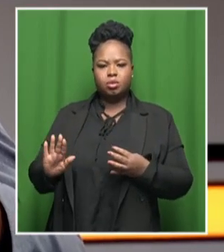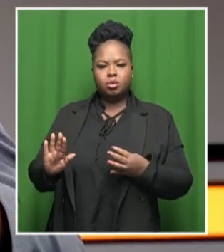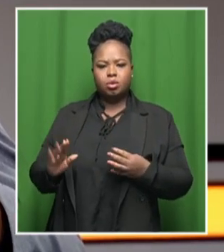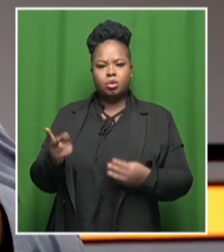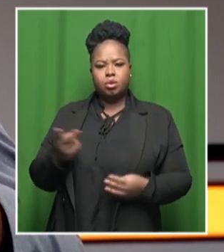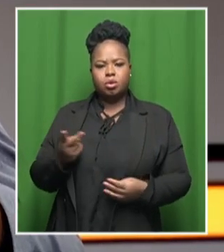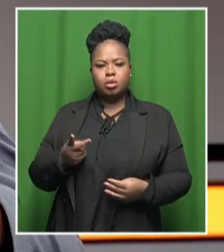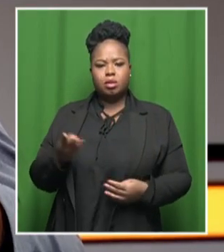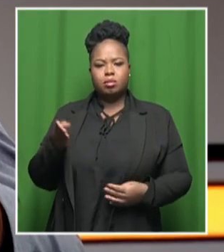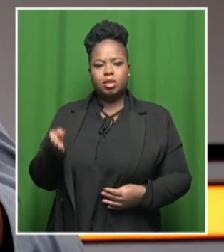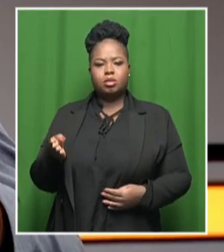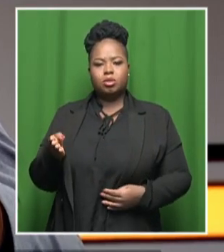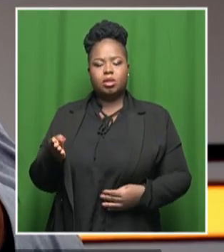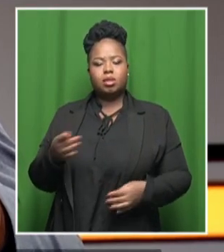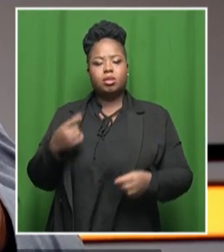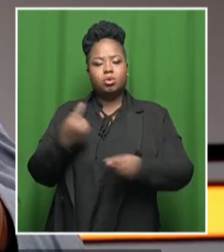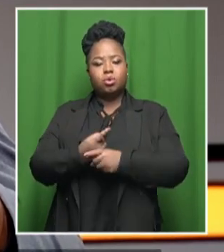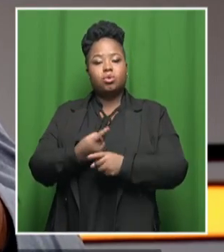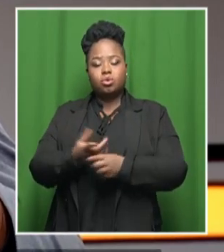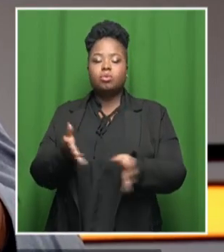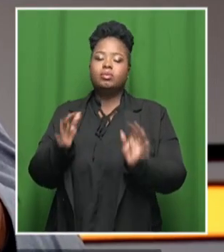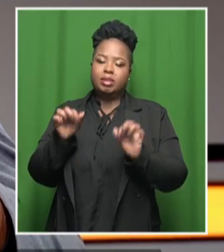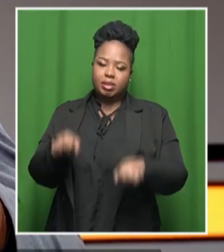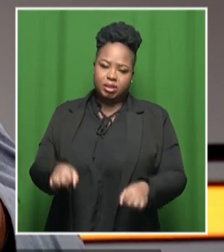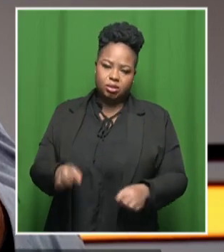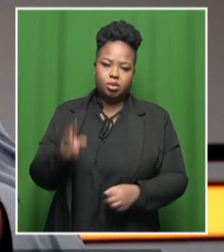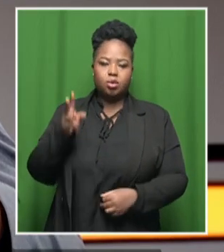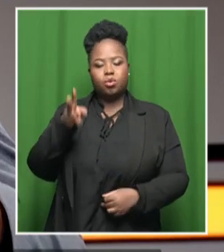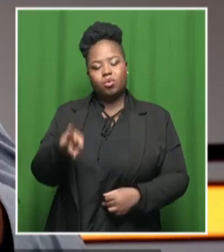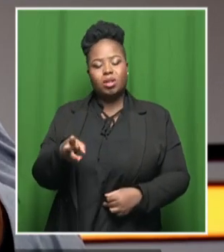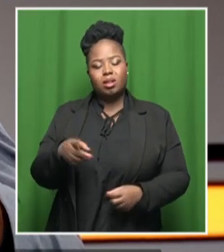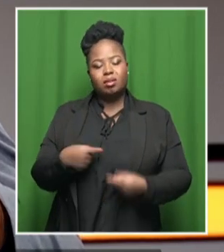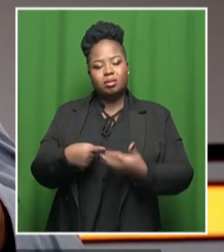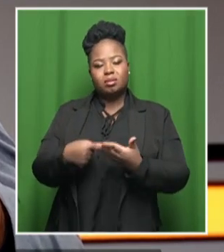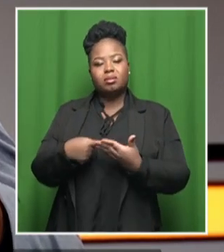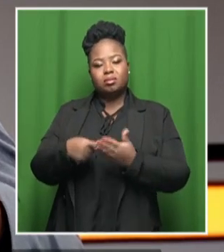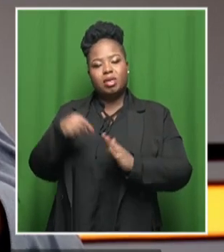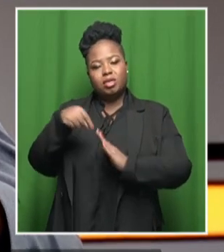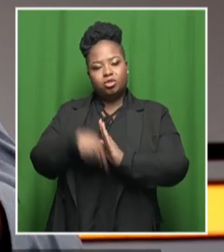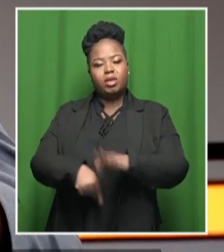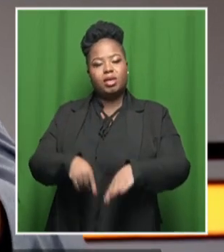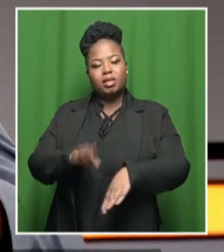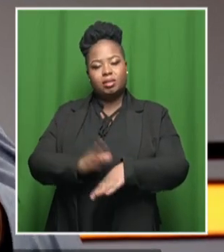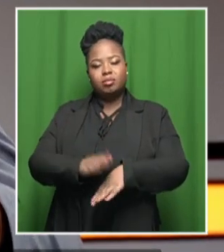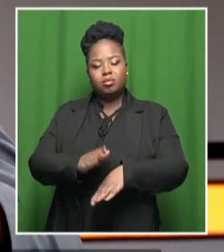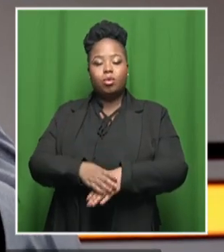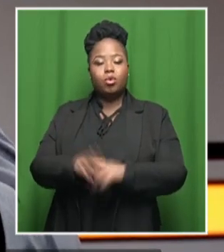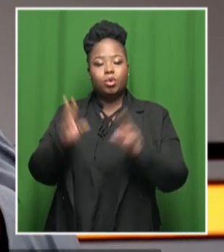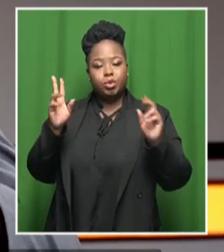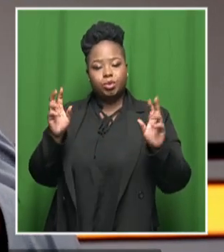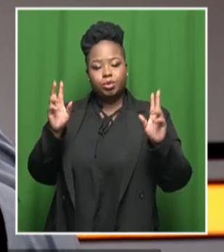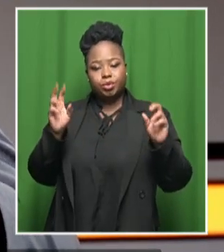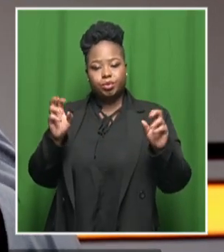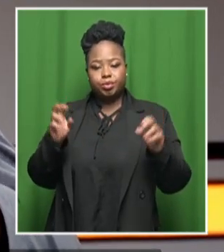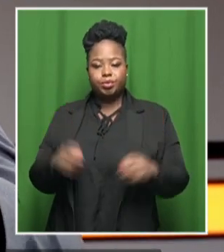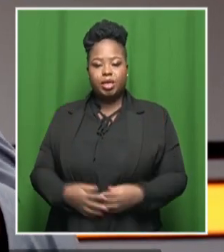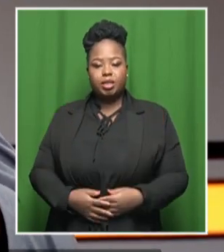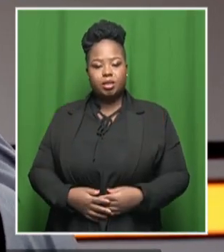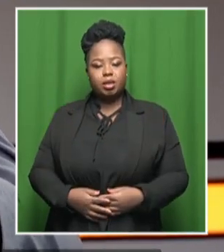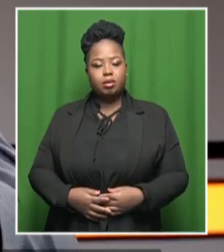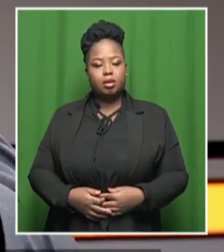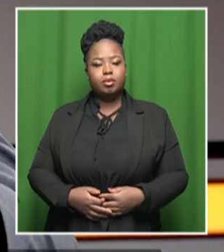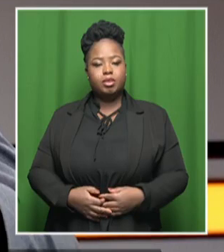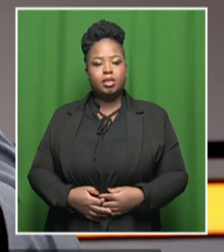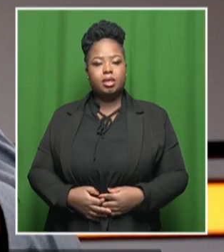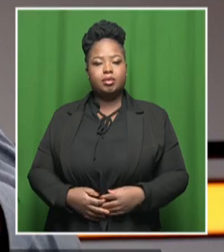you mentioned. Yeah. And of course, we will be talking about those issues. And I must say that those challenges